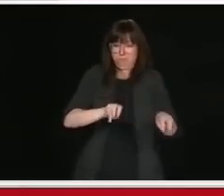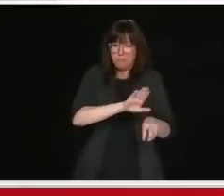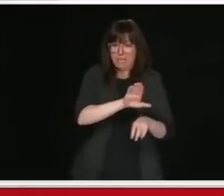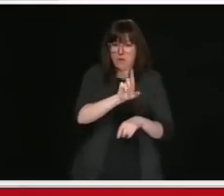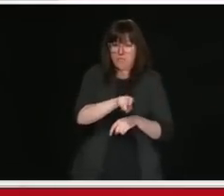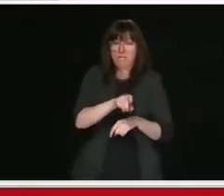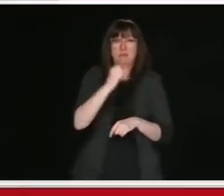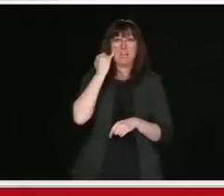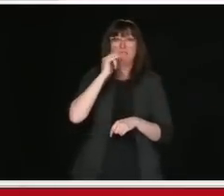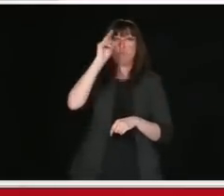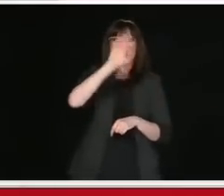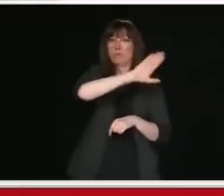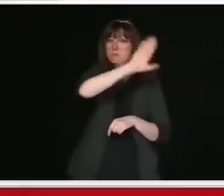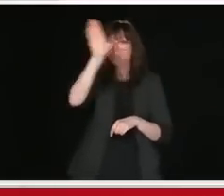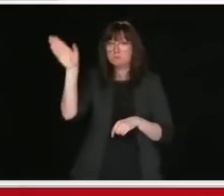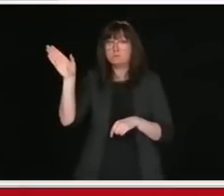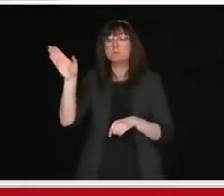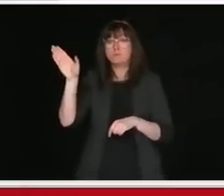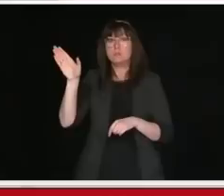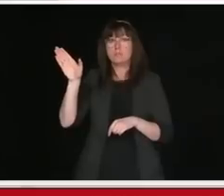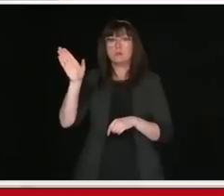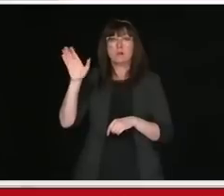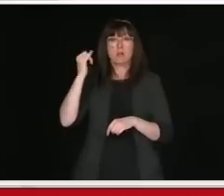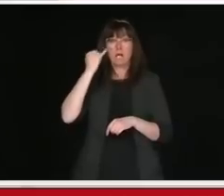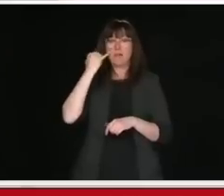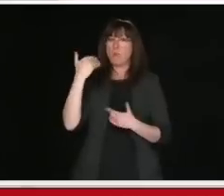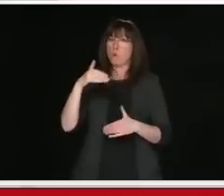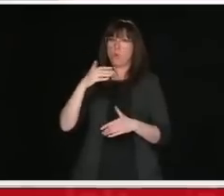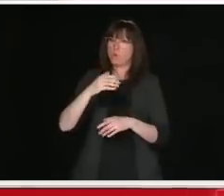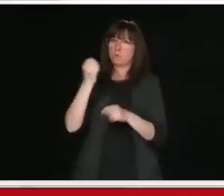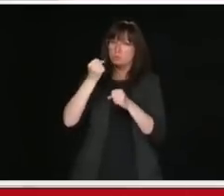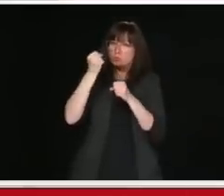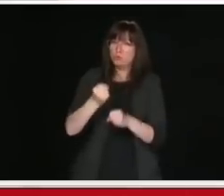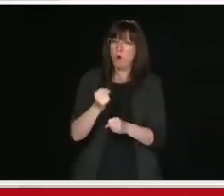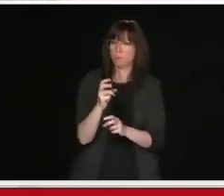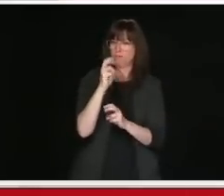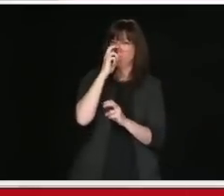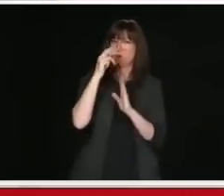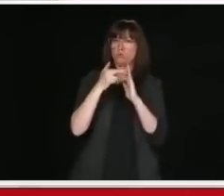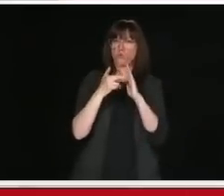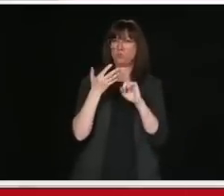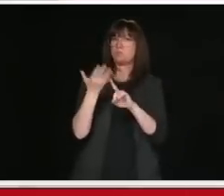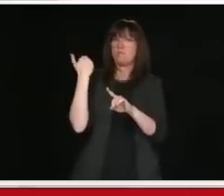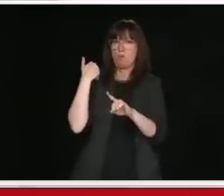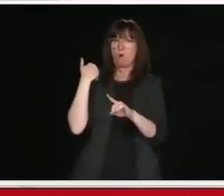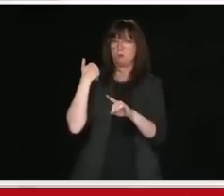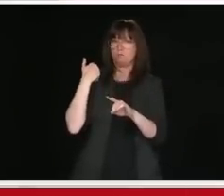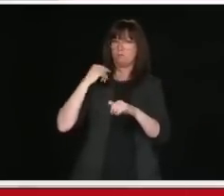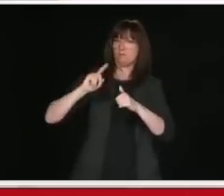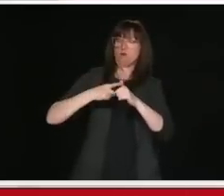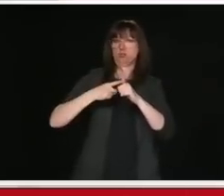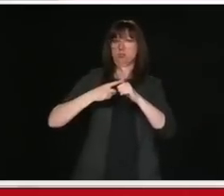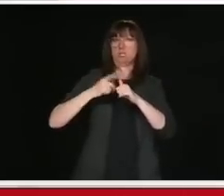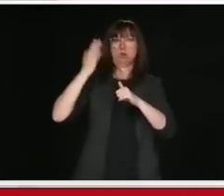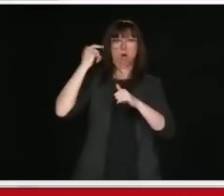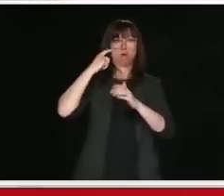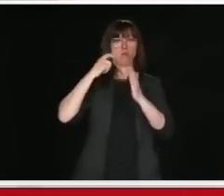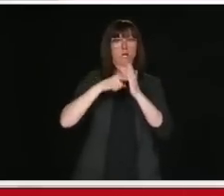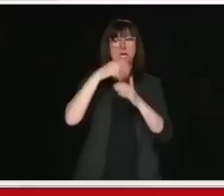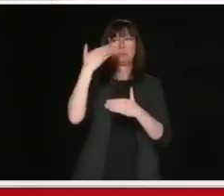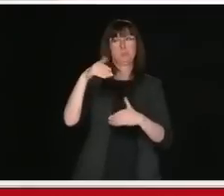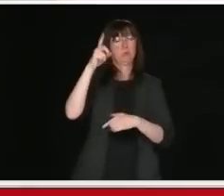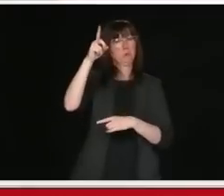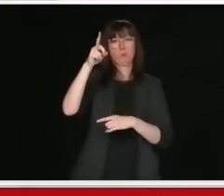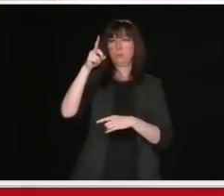in very strong measures much earlier on than anyone else because they recognized the extreme vulnerability of remote